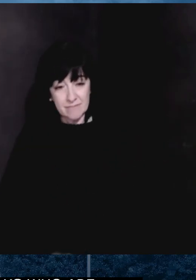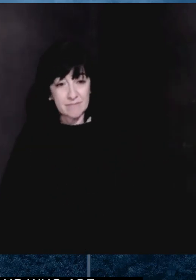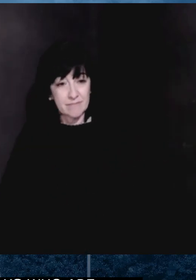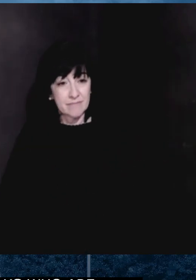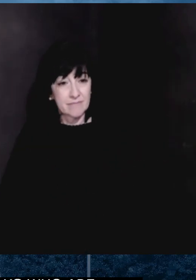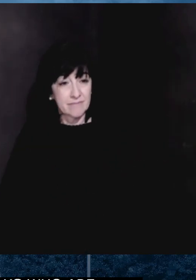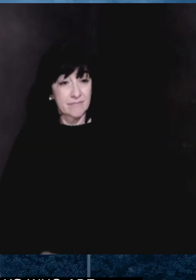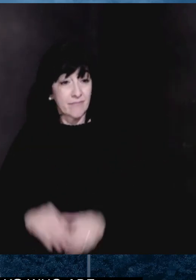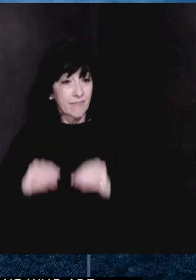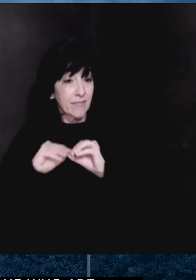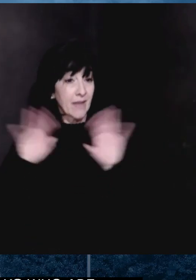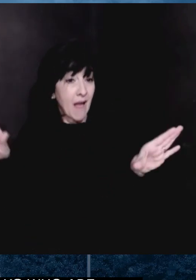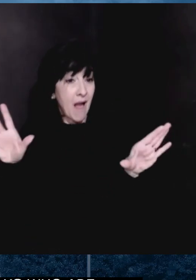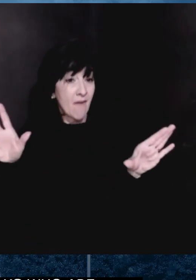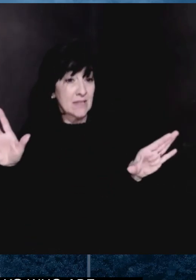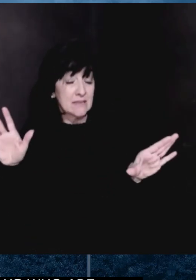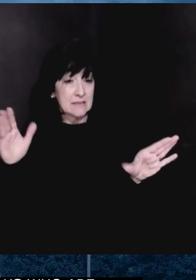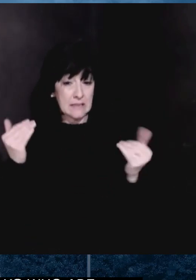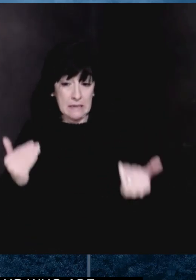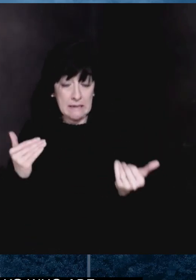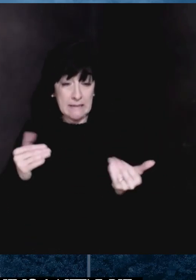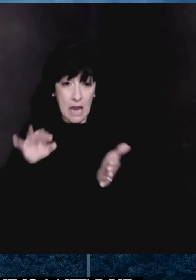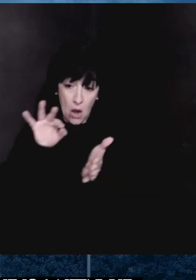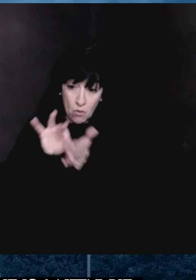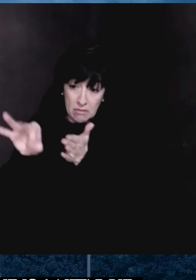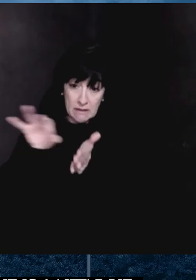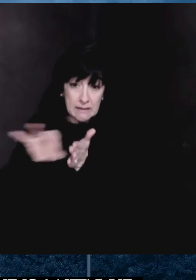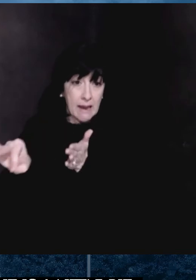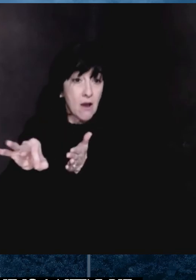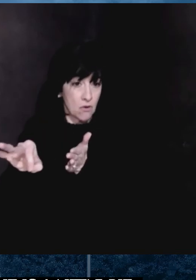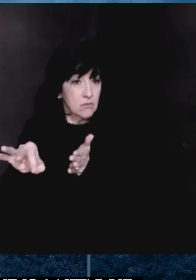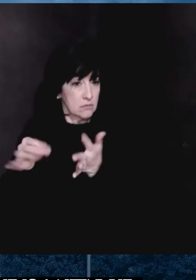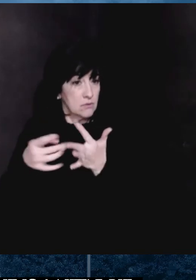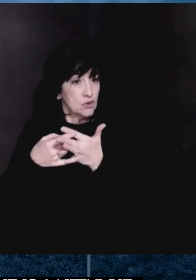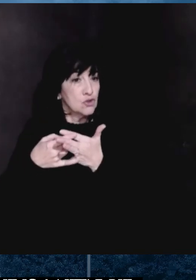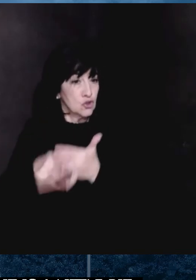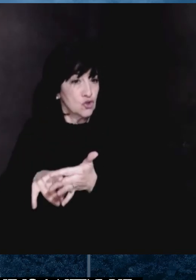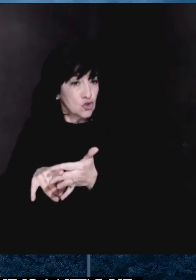case count is flattening out a little bit, as you saw today.